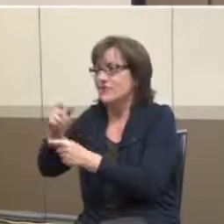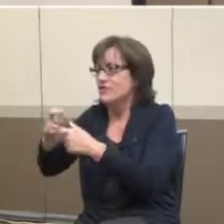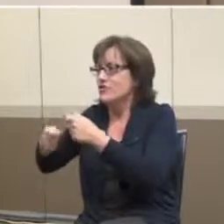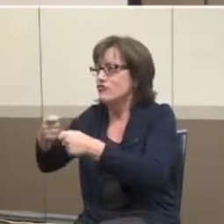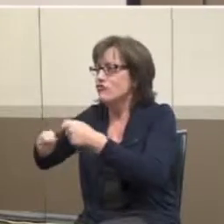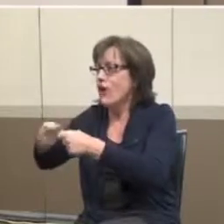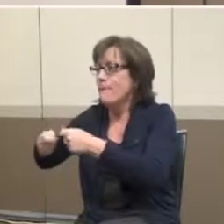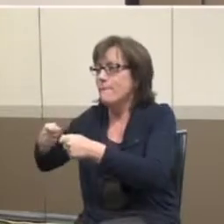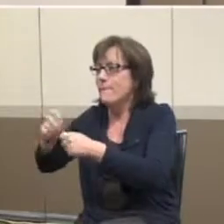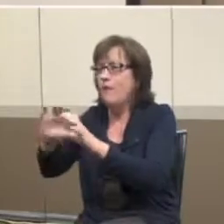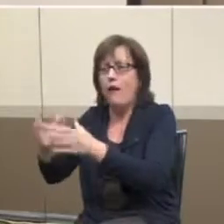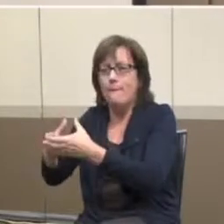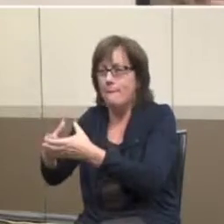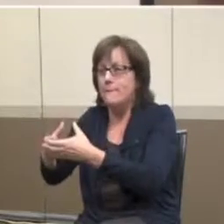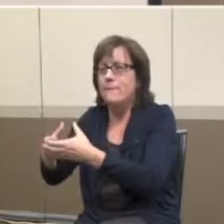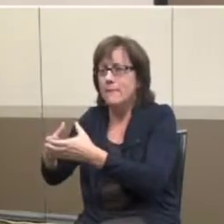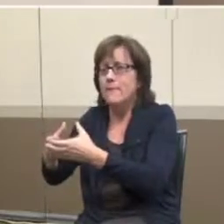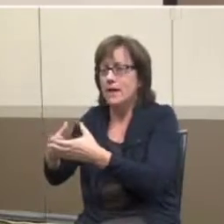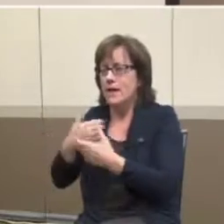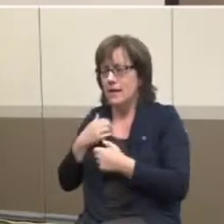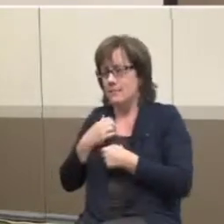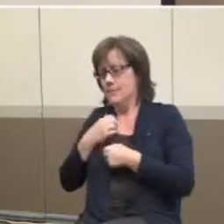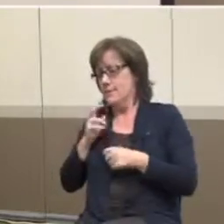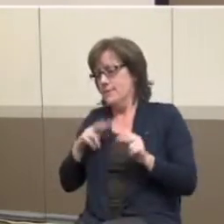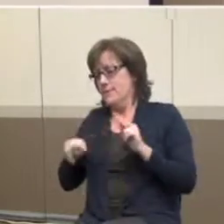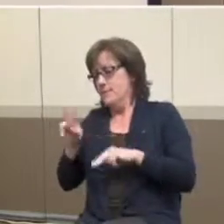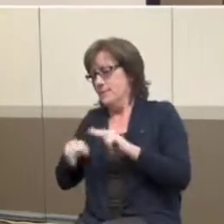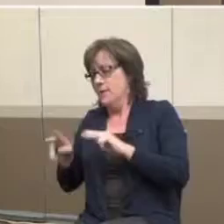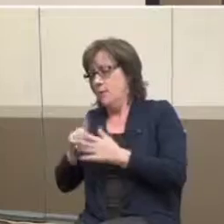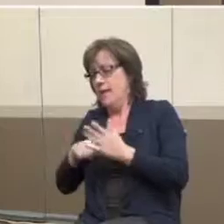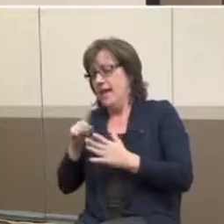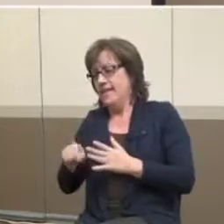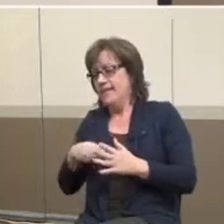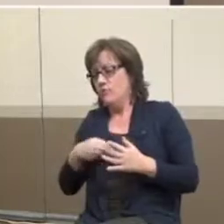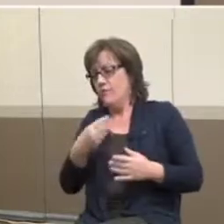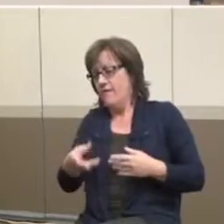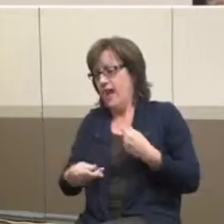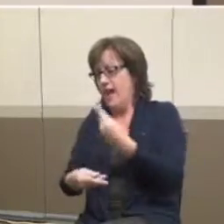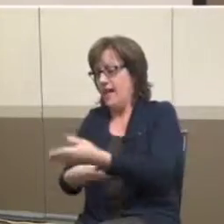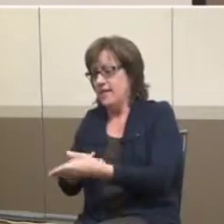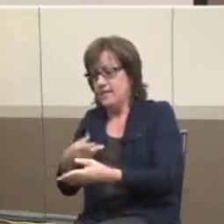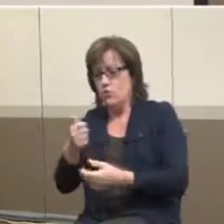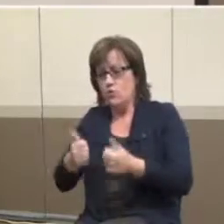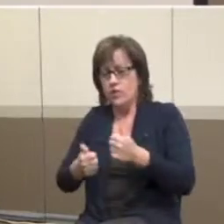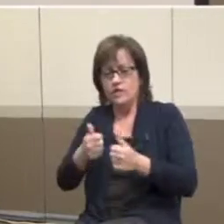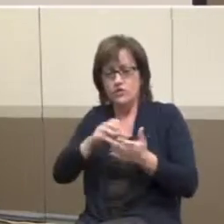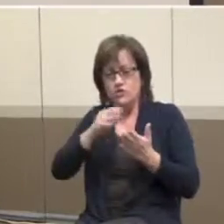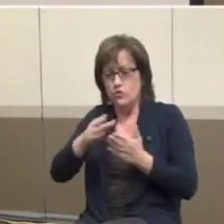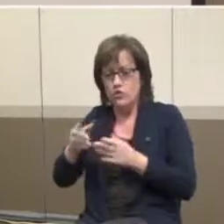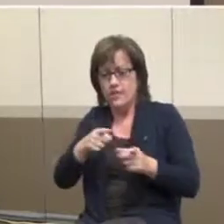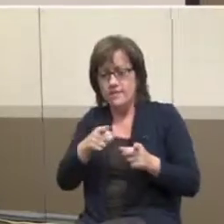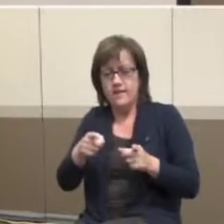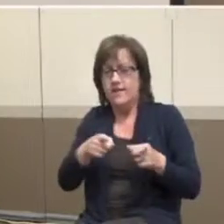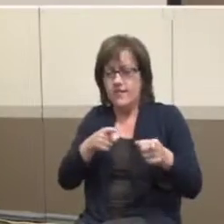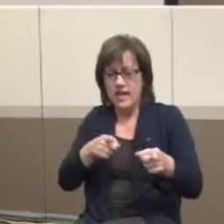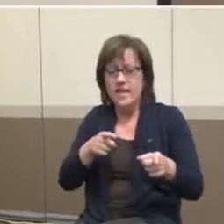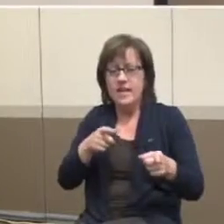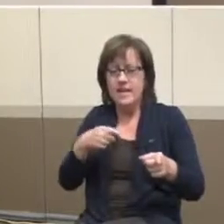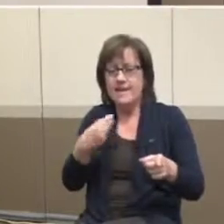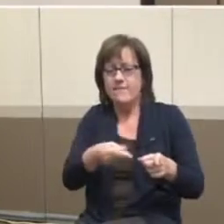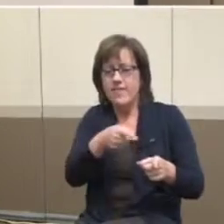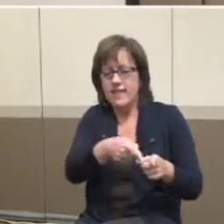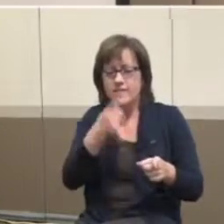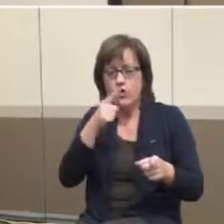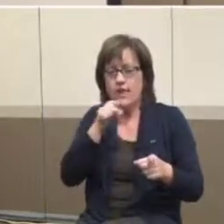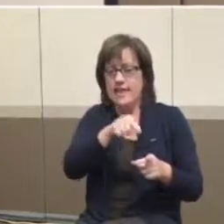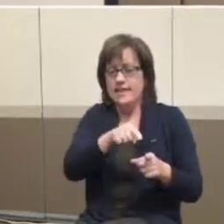my assessment piece too, and I kind of know what I need to provide for what students that will allow them to have a positive